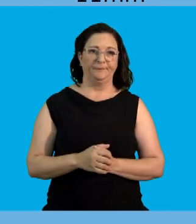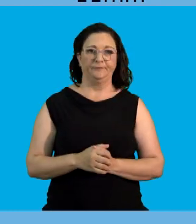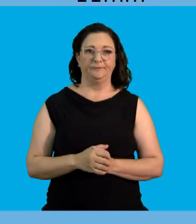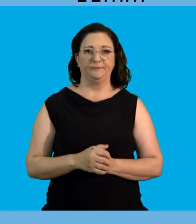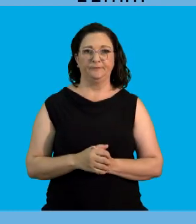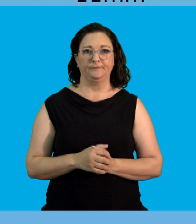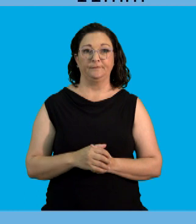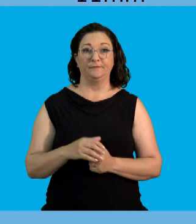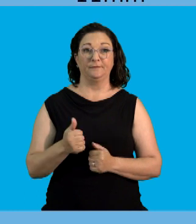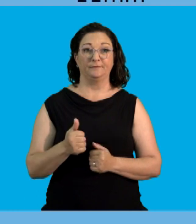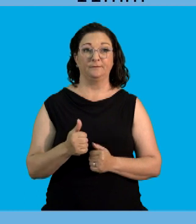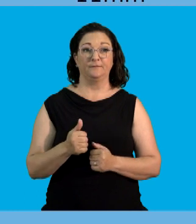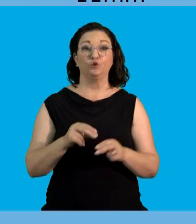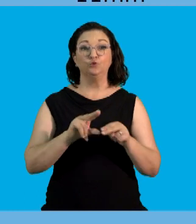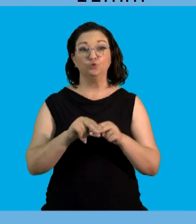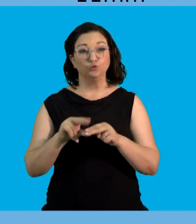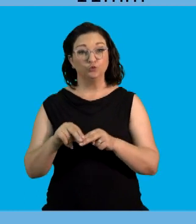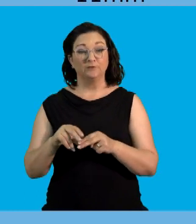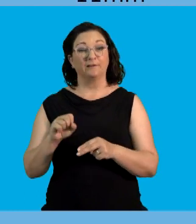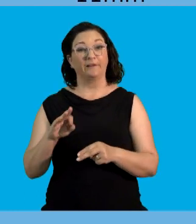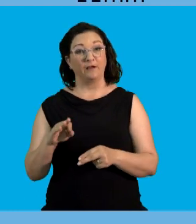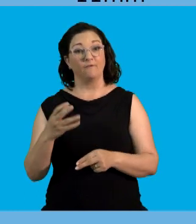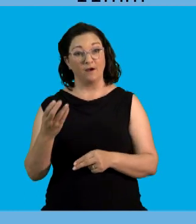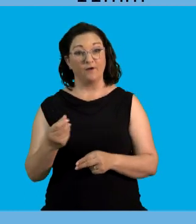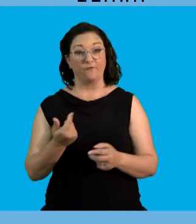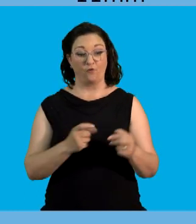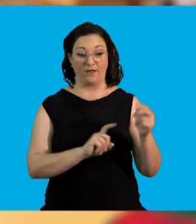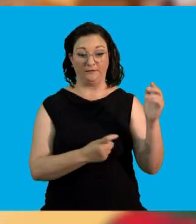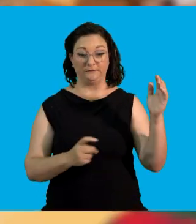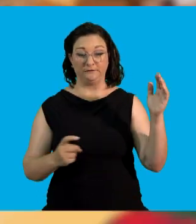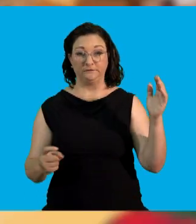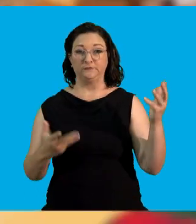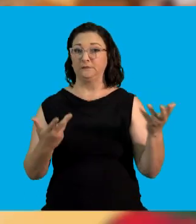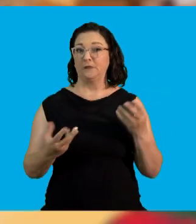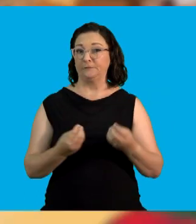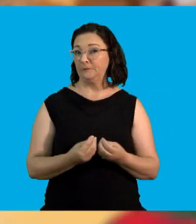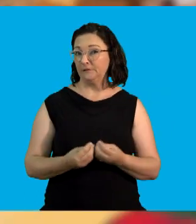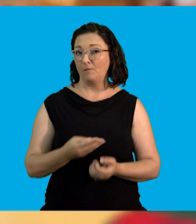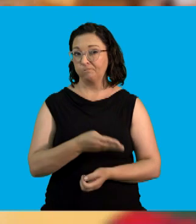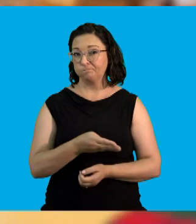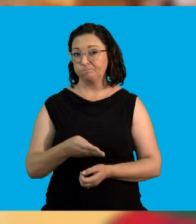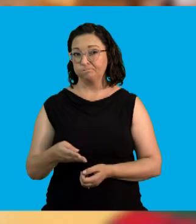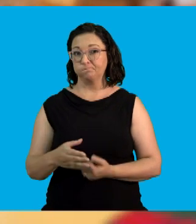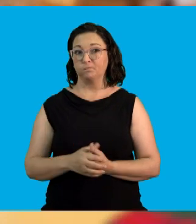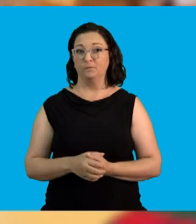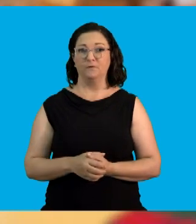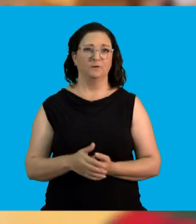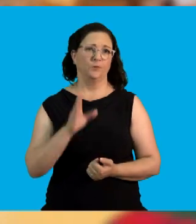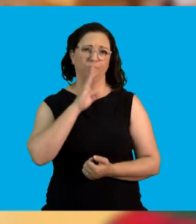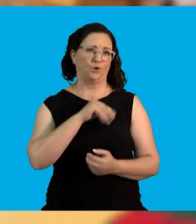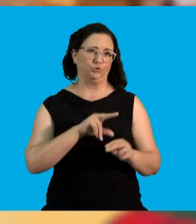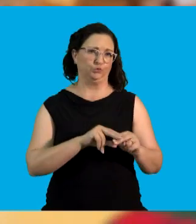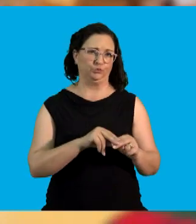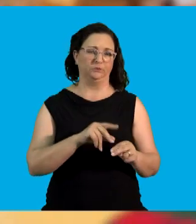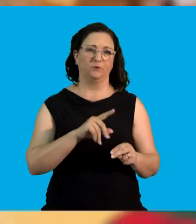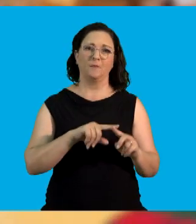the units for each axis, if there are any units for those axes. Like in a case of materials there, we don't have any units, so